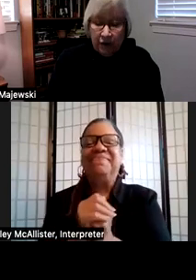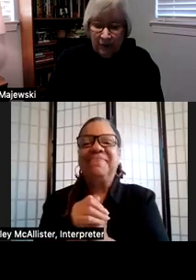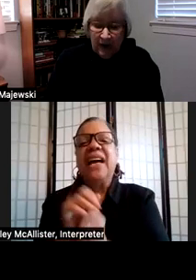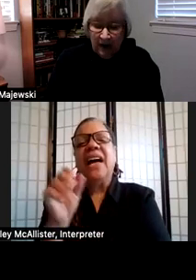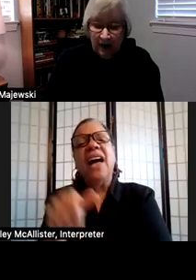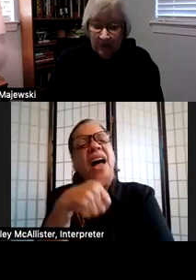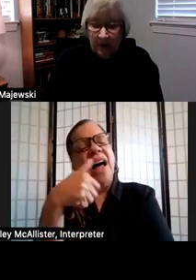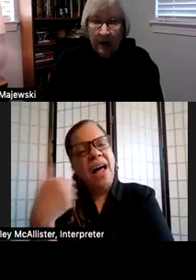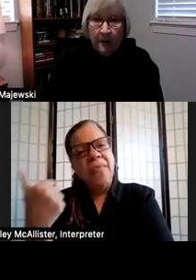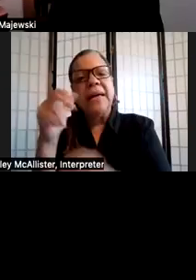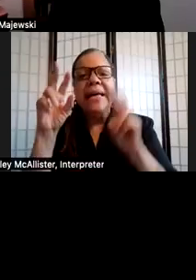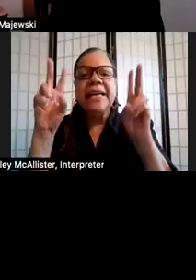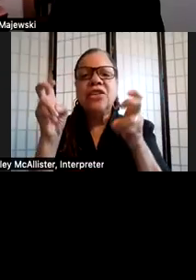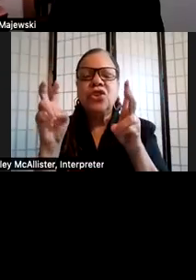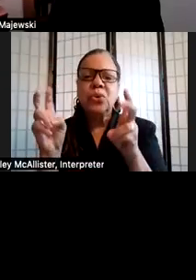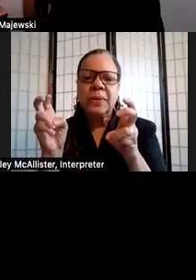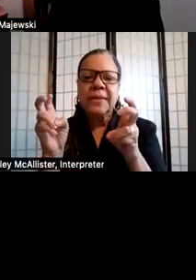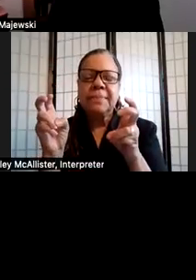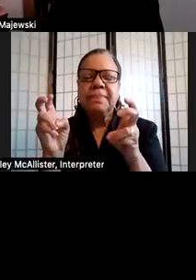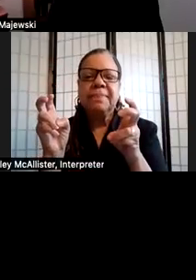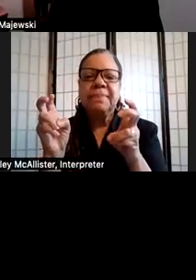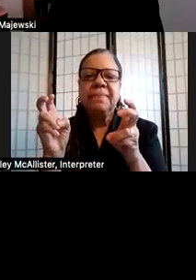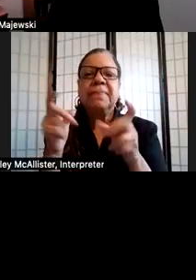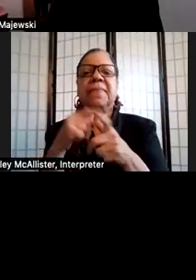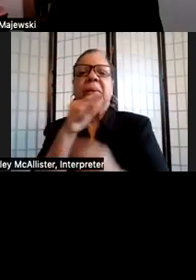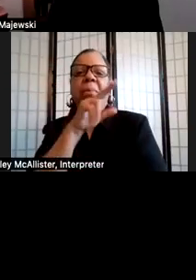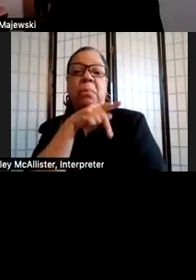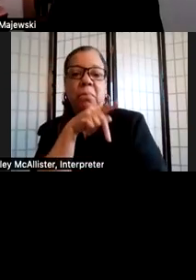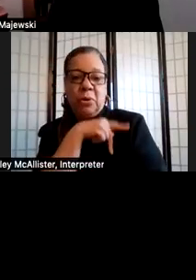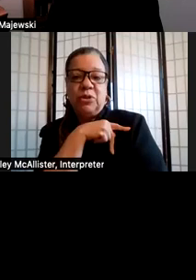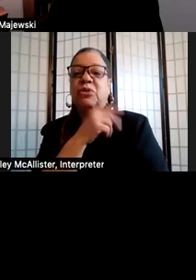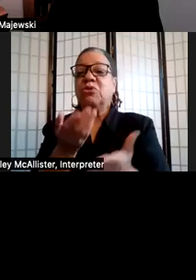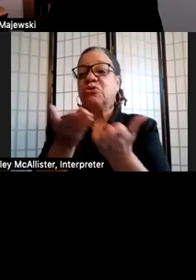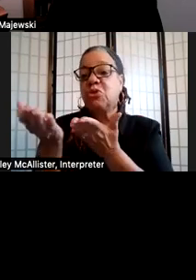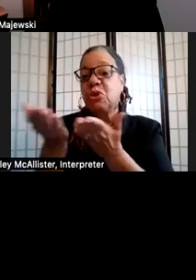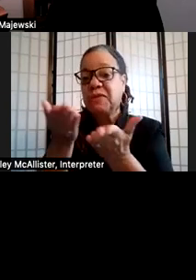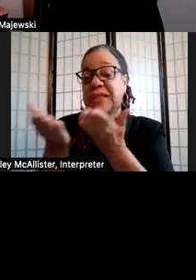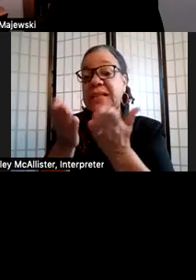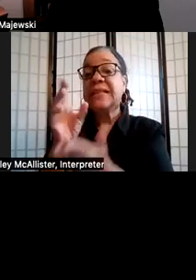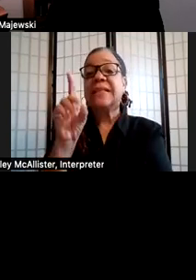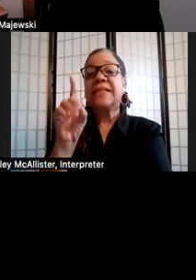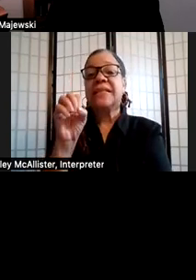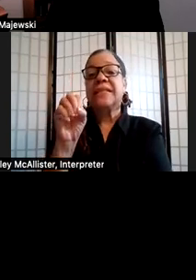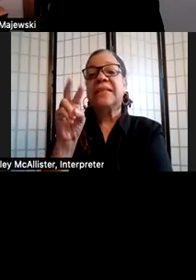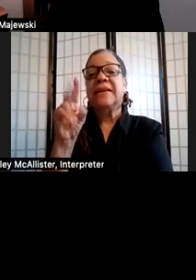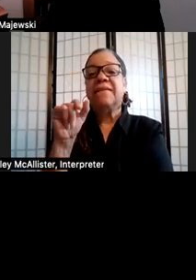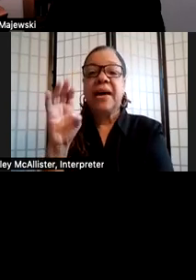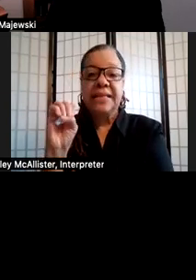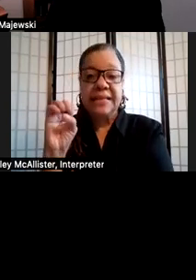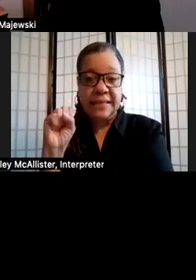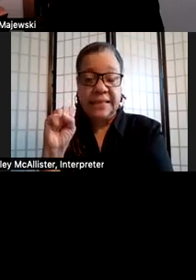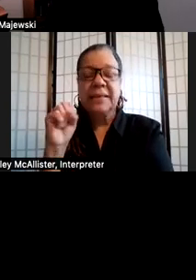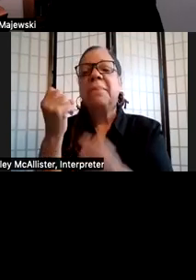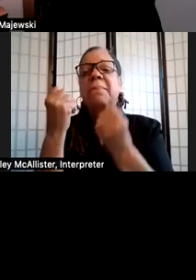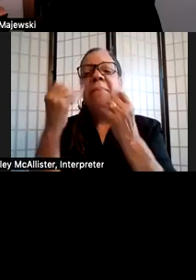Other issues are that personal service devices and services, many times museums